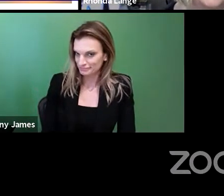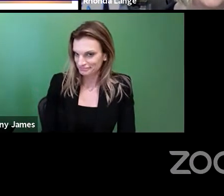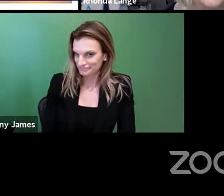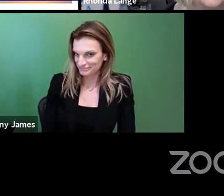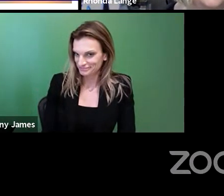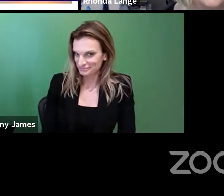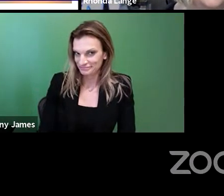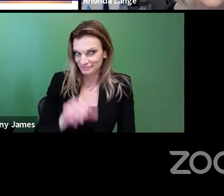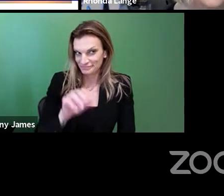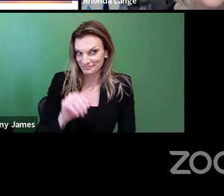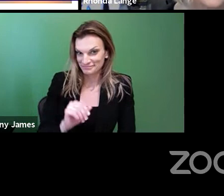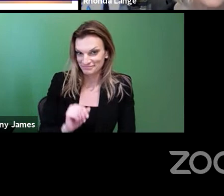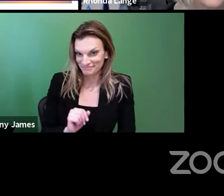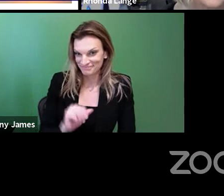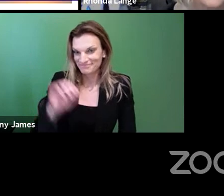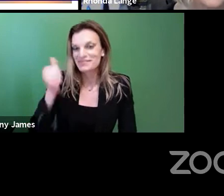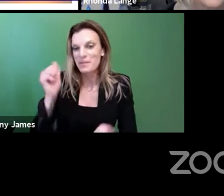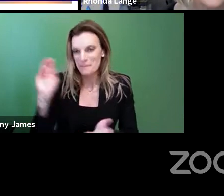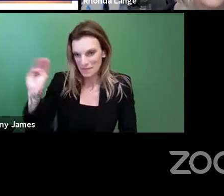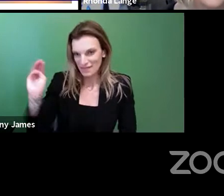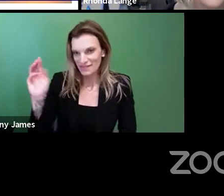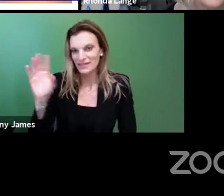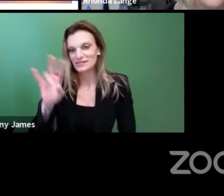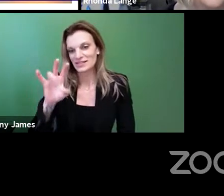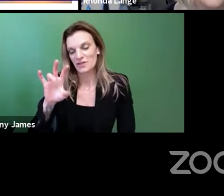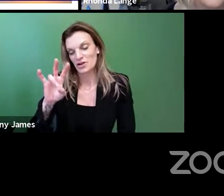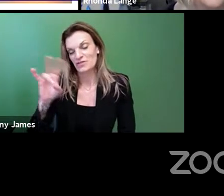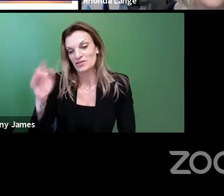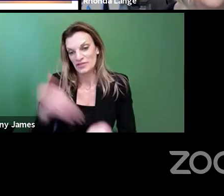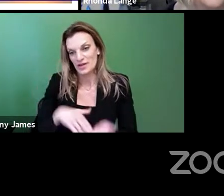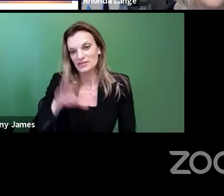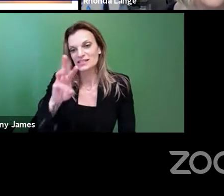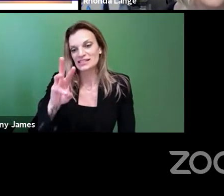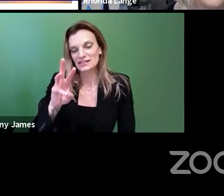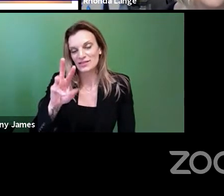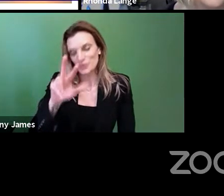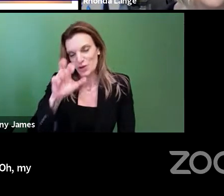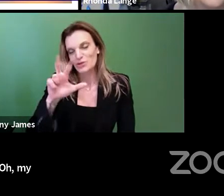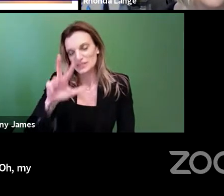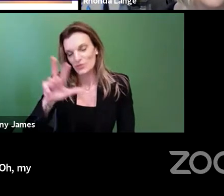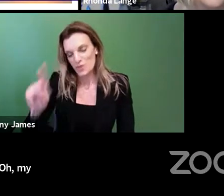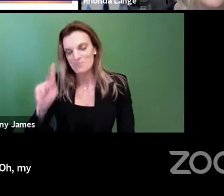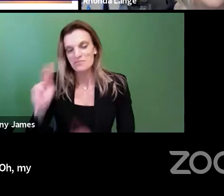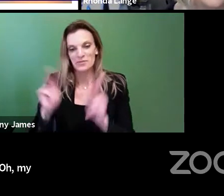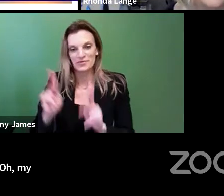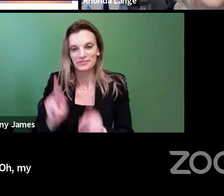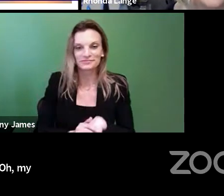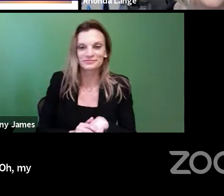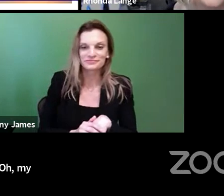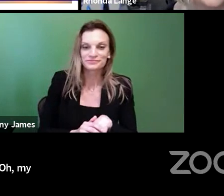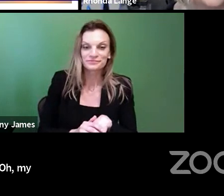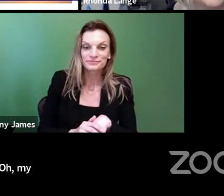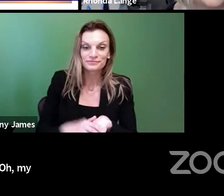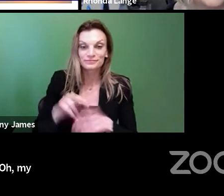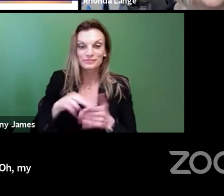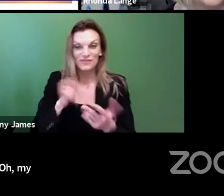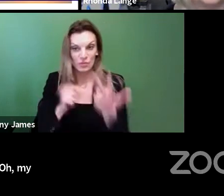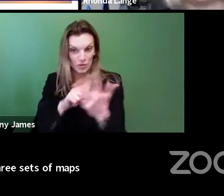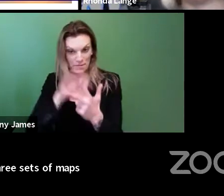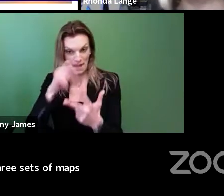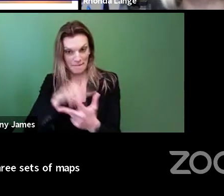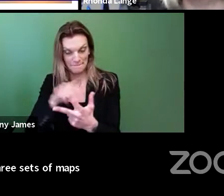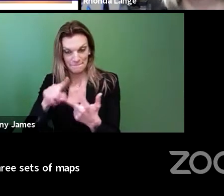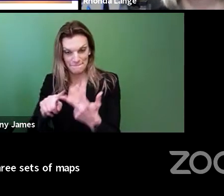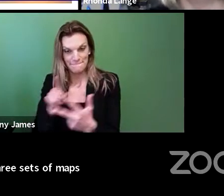10,077,331 people. Oh my goodness. So there will be three sets of maps that will need to be drawn. So the 13